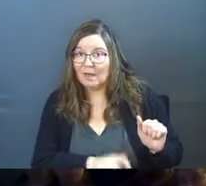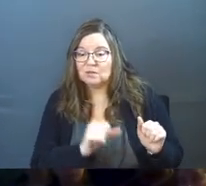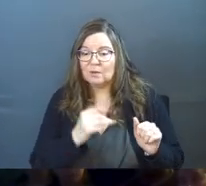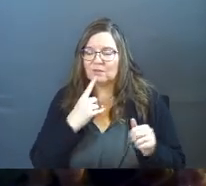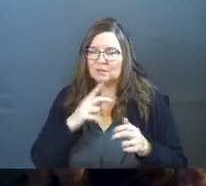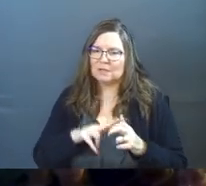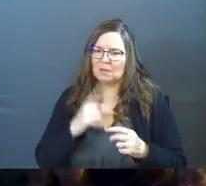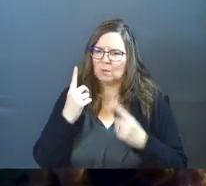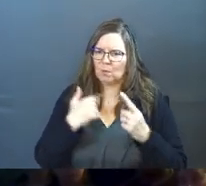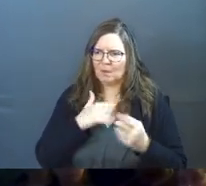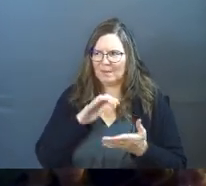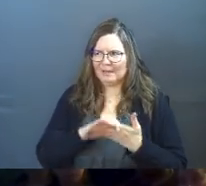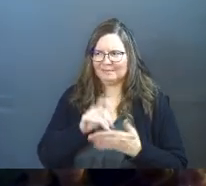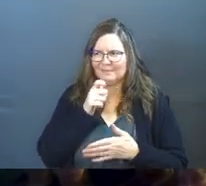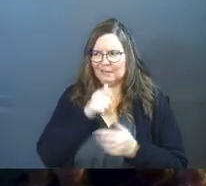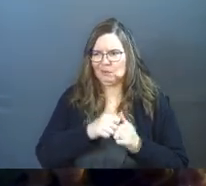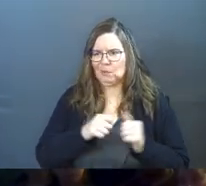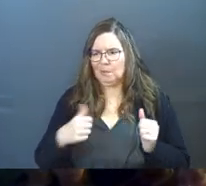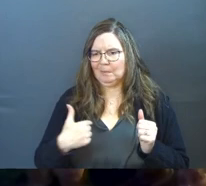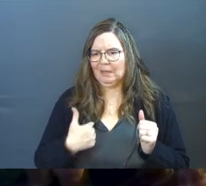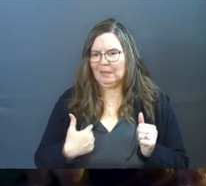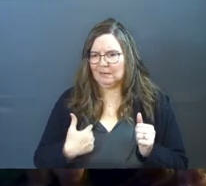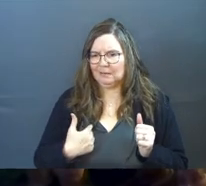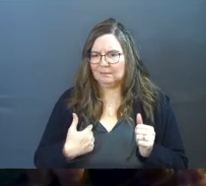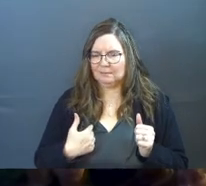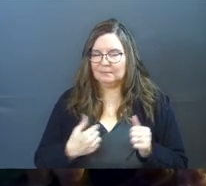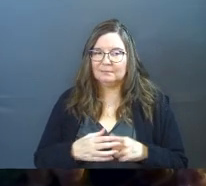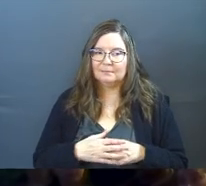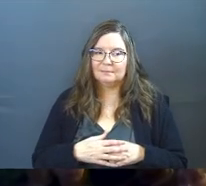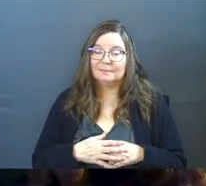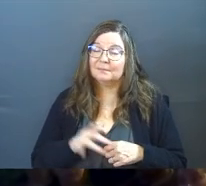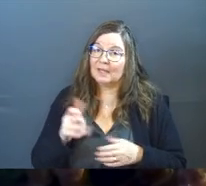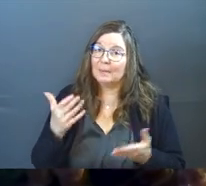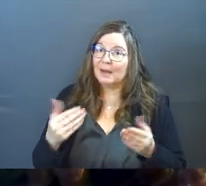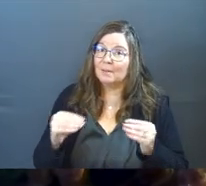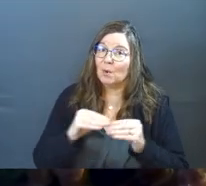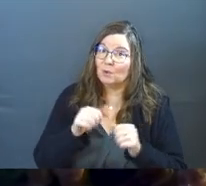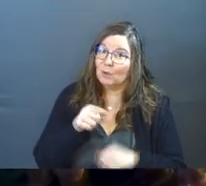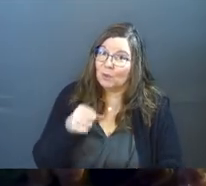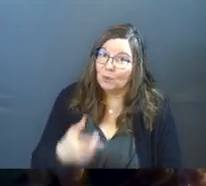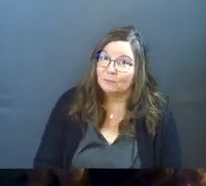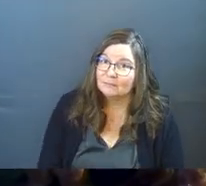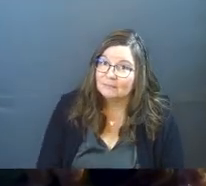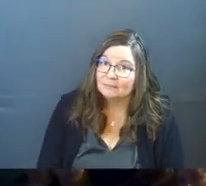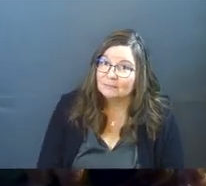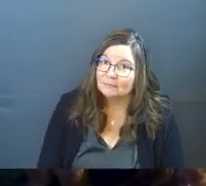if you're sitting there wondering, well, my spouse doesn't open up to me, that might have more to do with you.